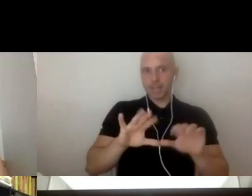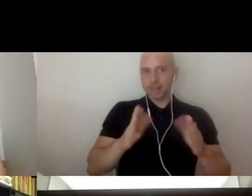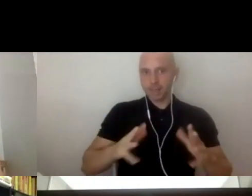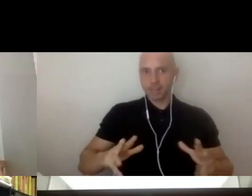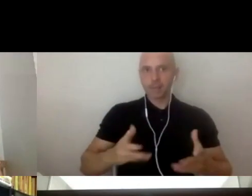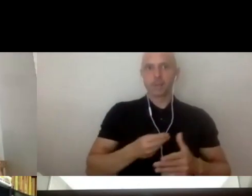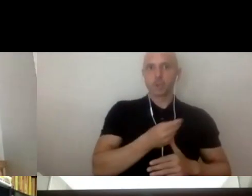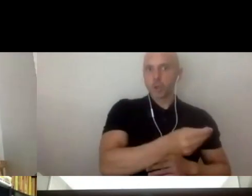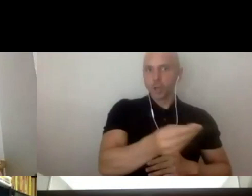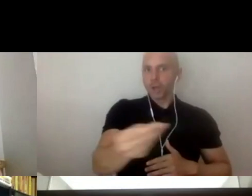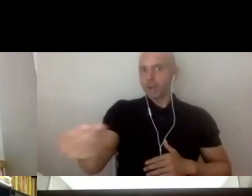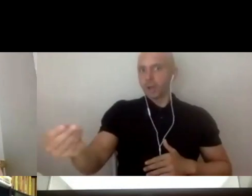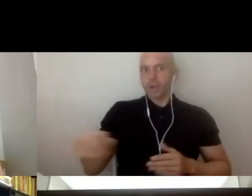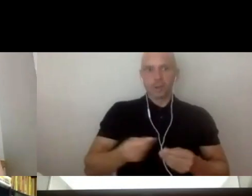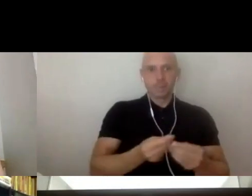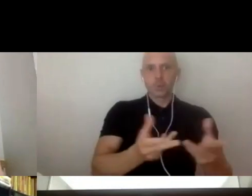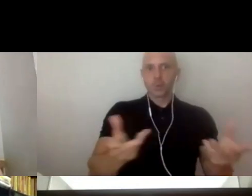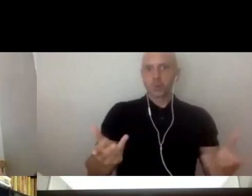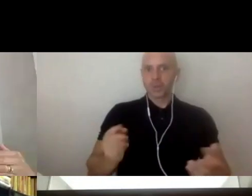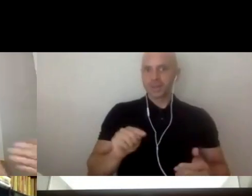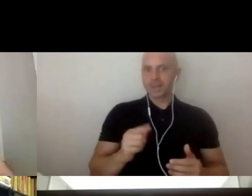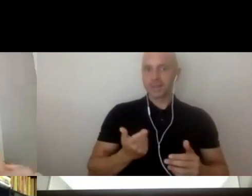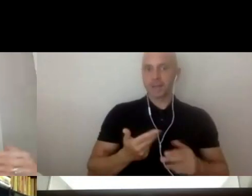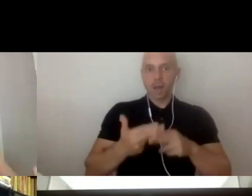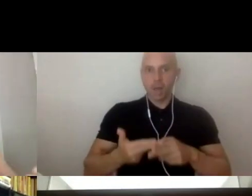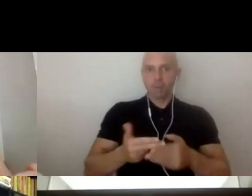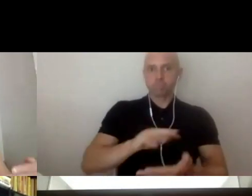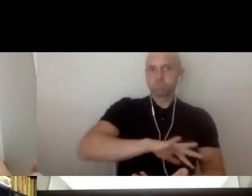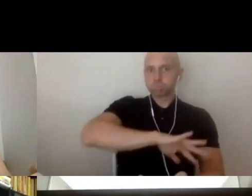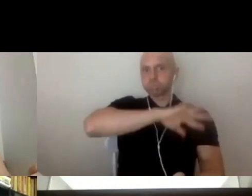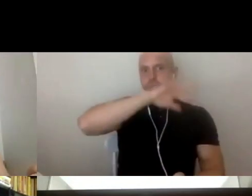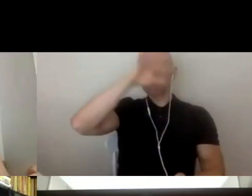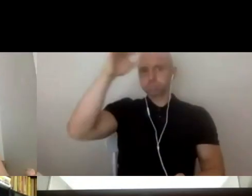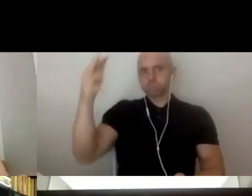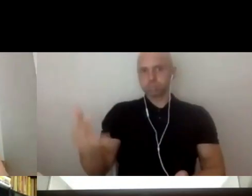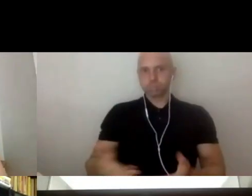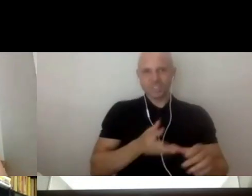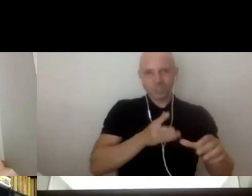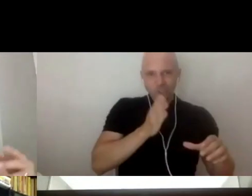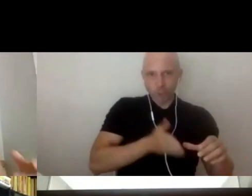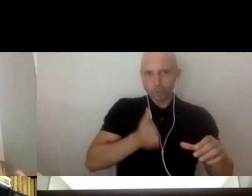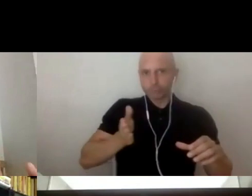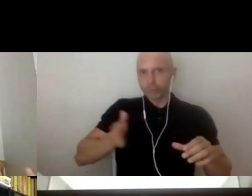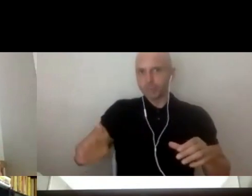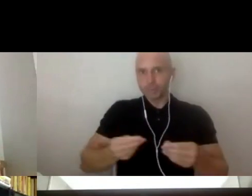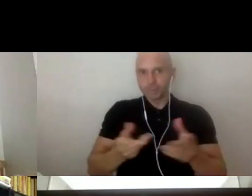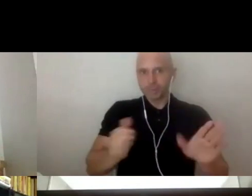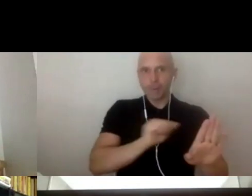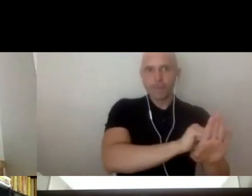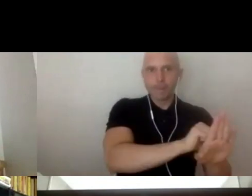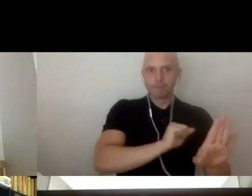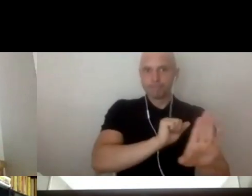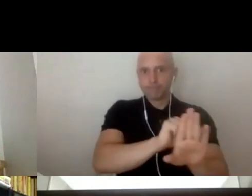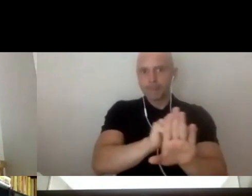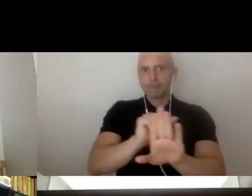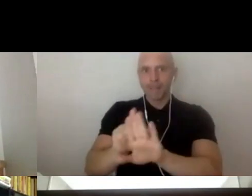much clay delivery you've done. That's fantastic. But in terms of doing those kinds of things, trying at least to use some